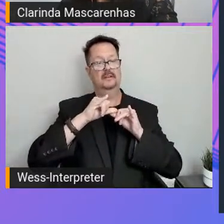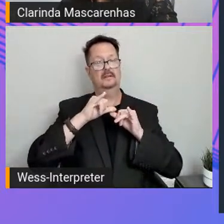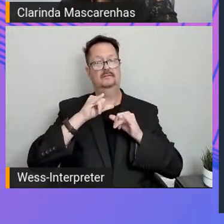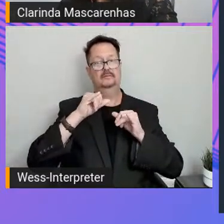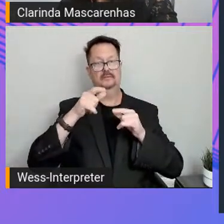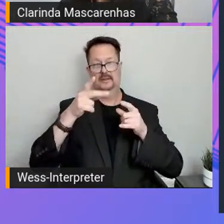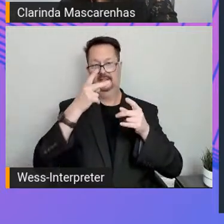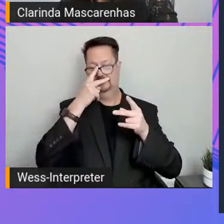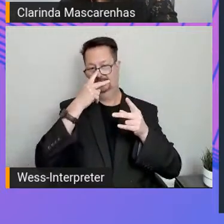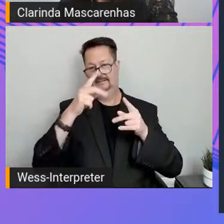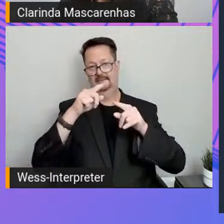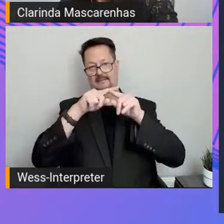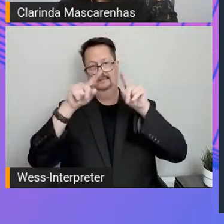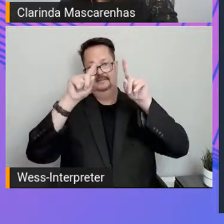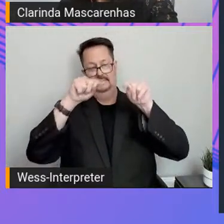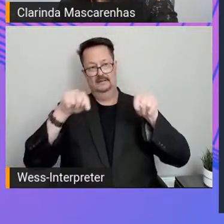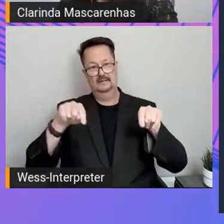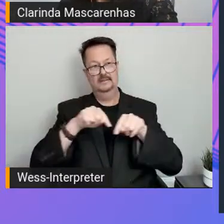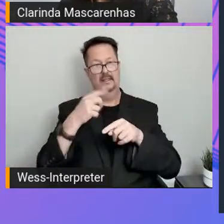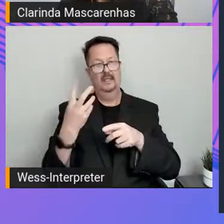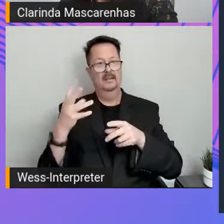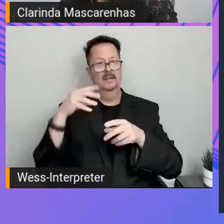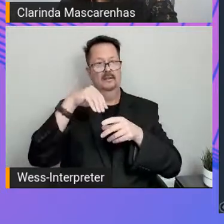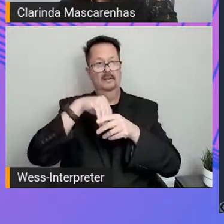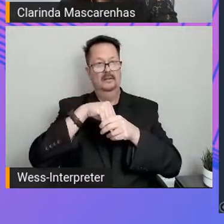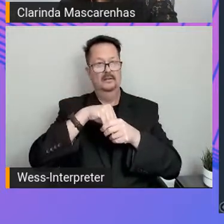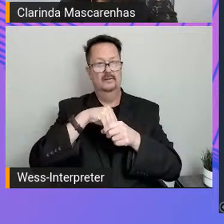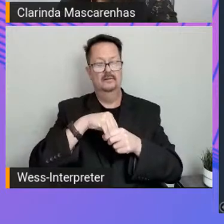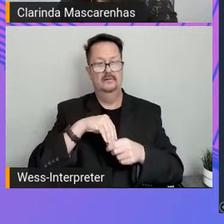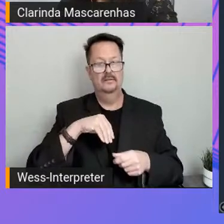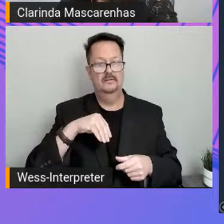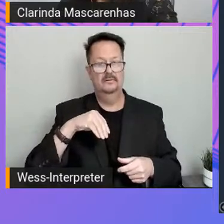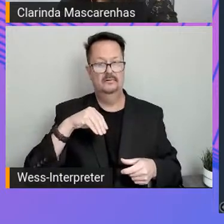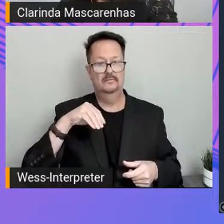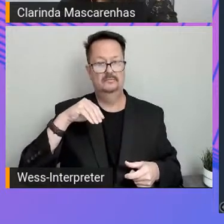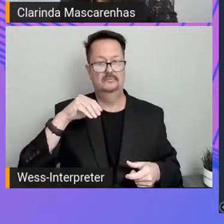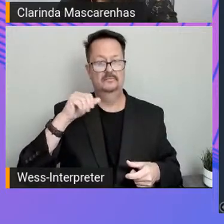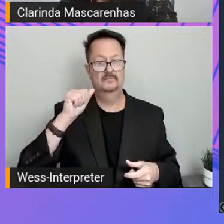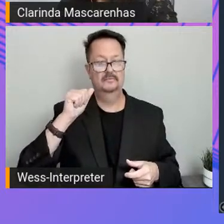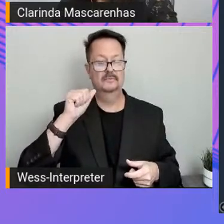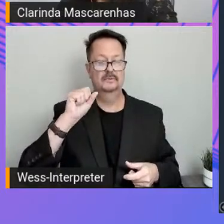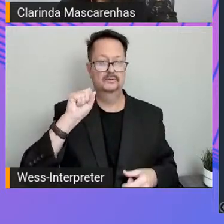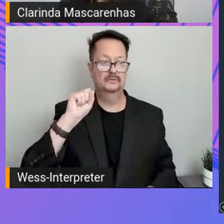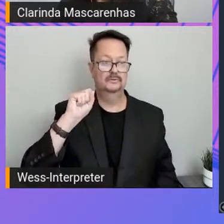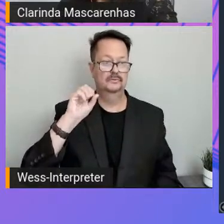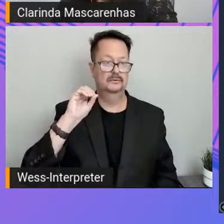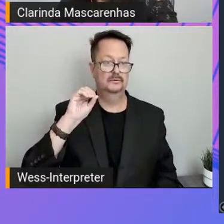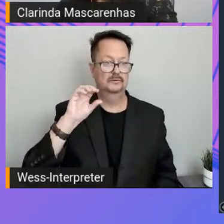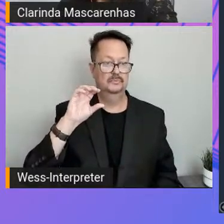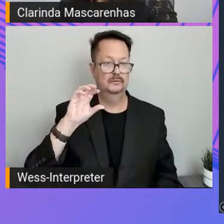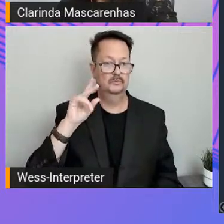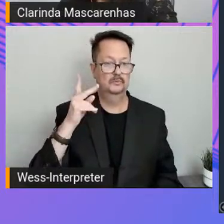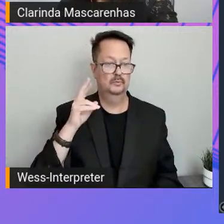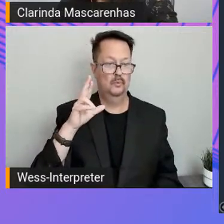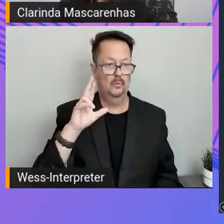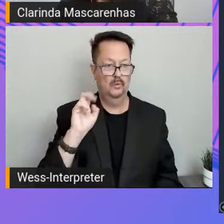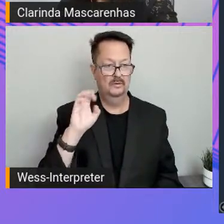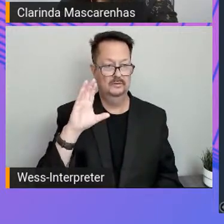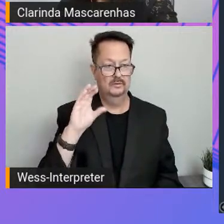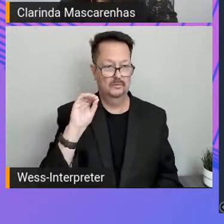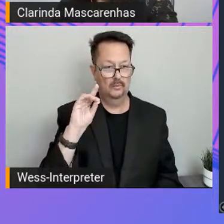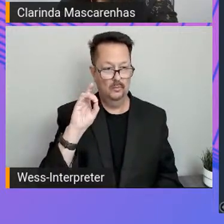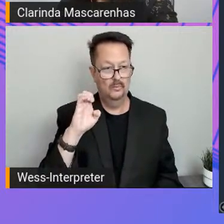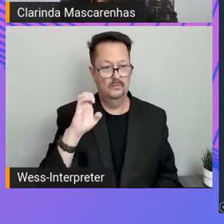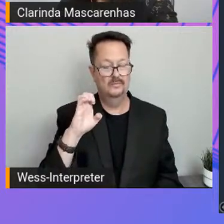the slides, includes a GitHub repository, contains the source code of my web application, an